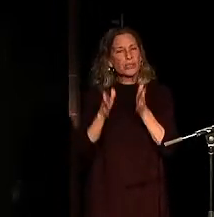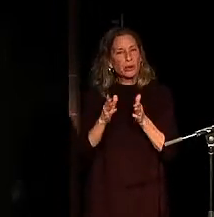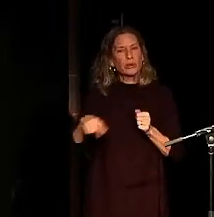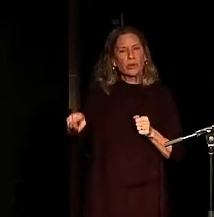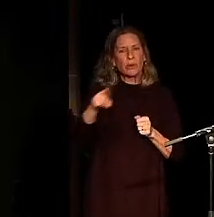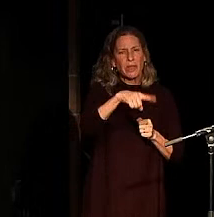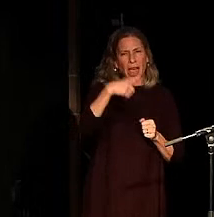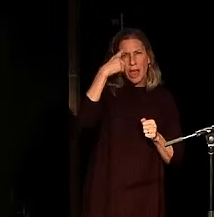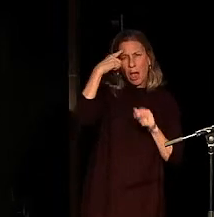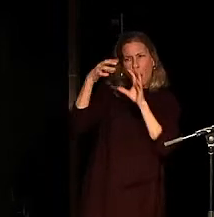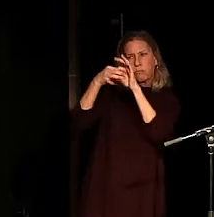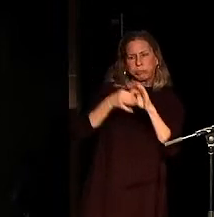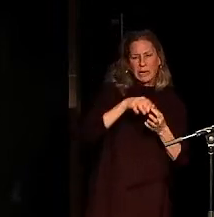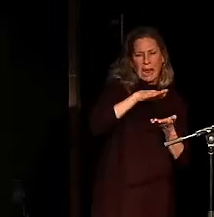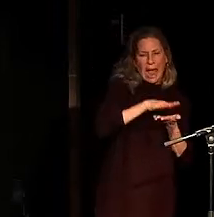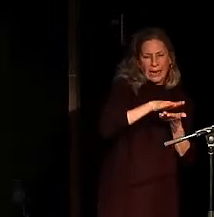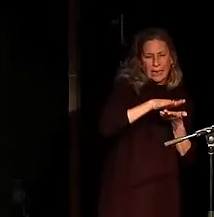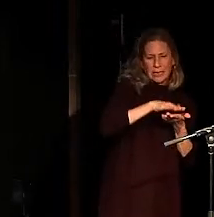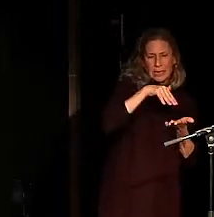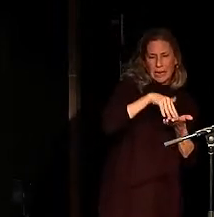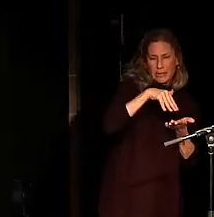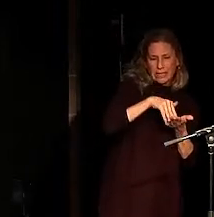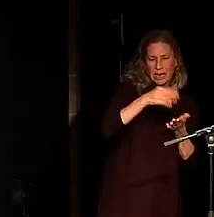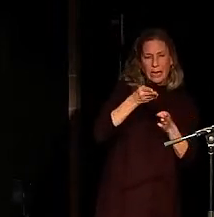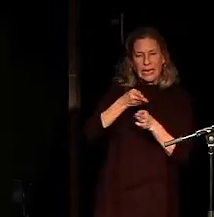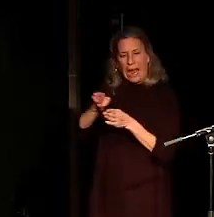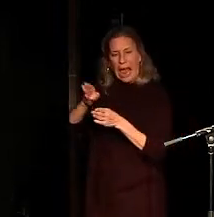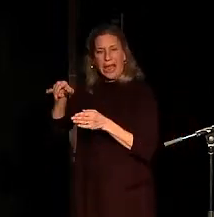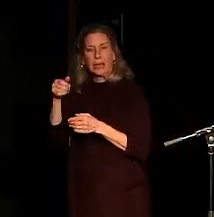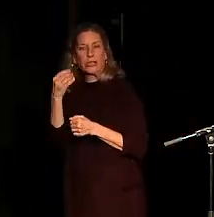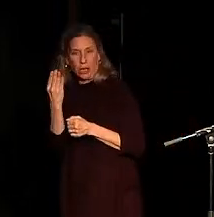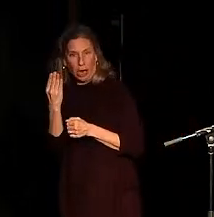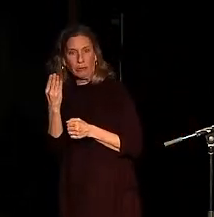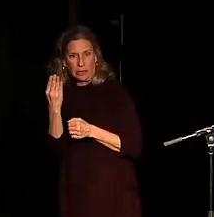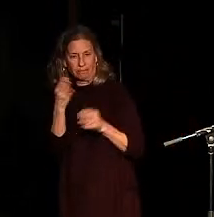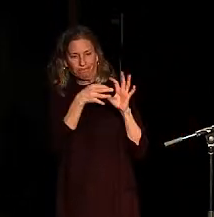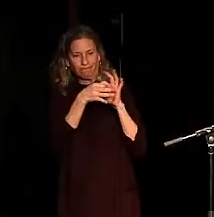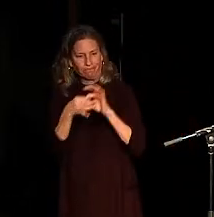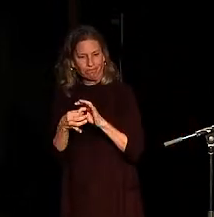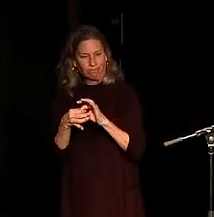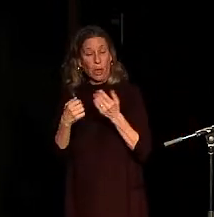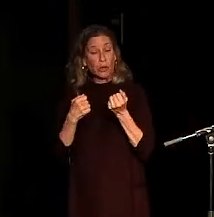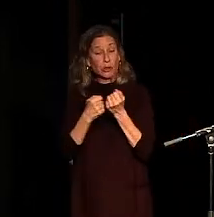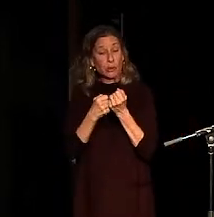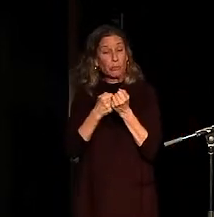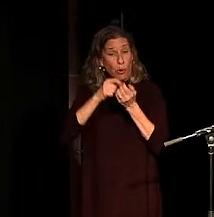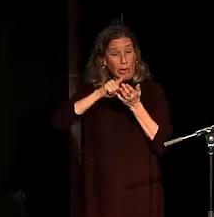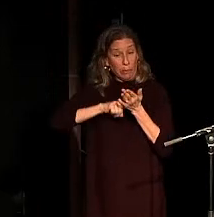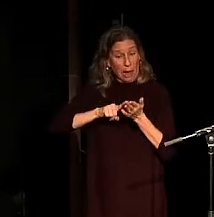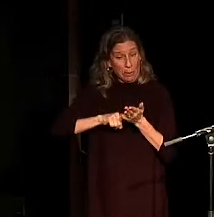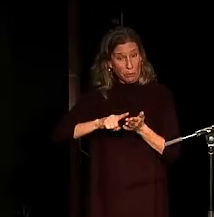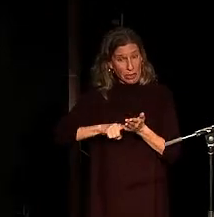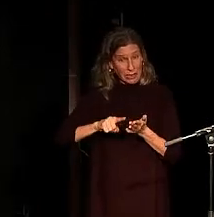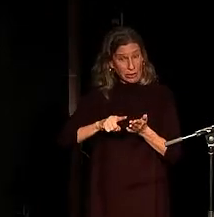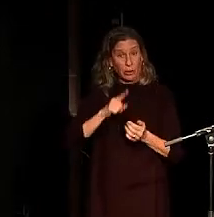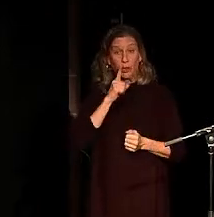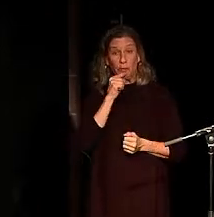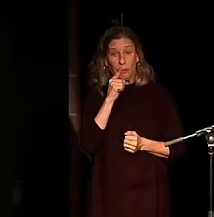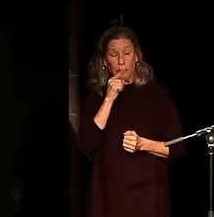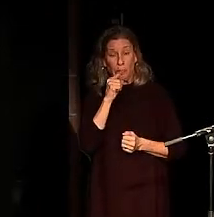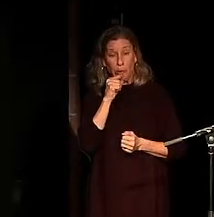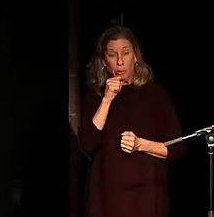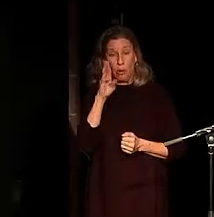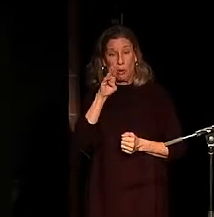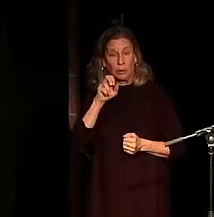clear connections between academic study and the career interests that they have. It's been supported by research, primarily from the